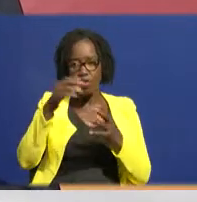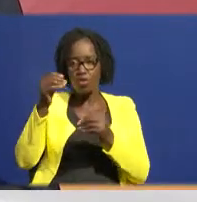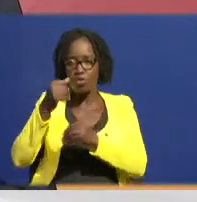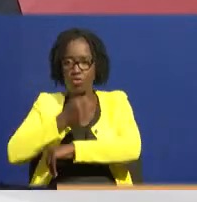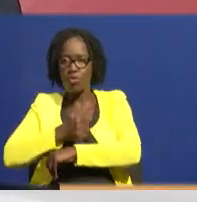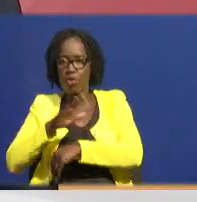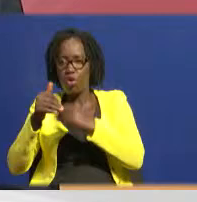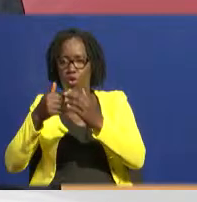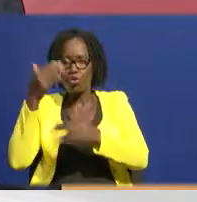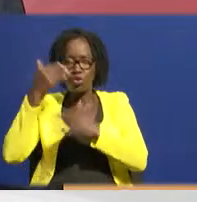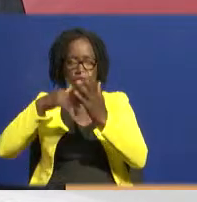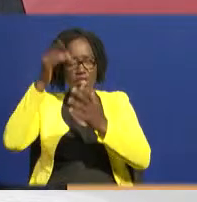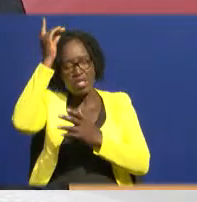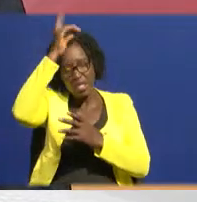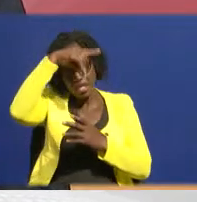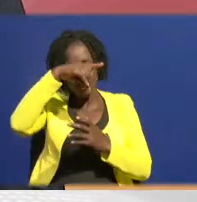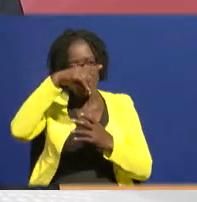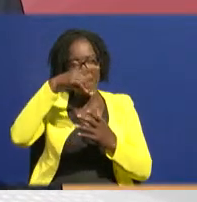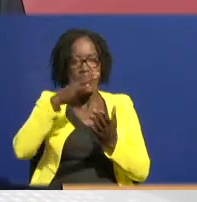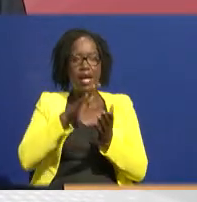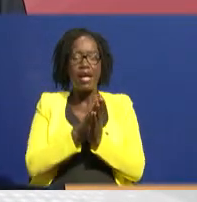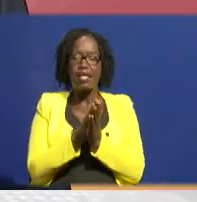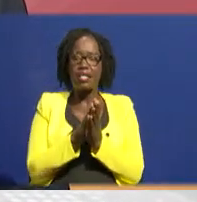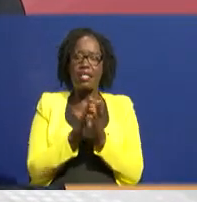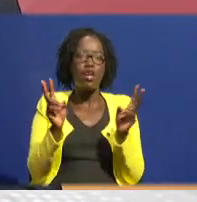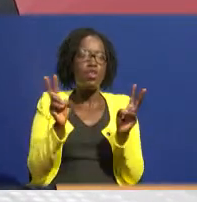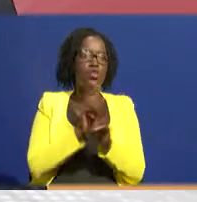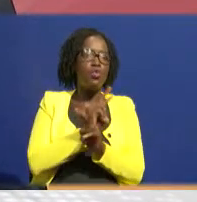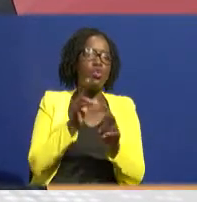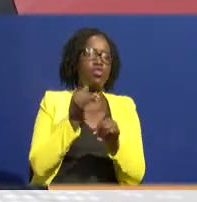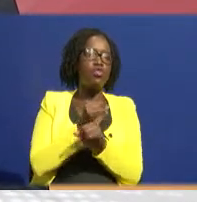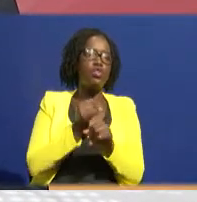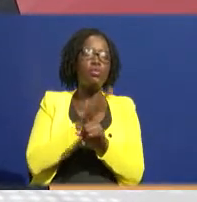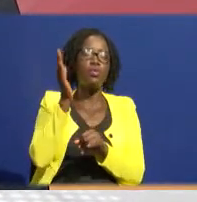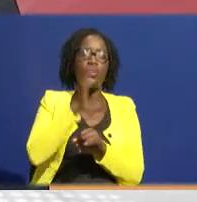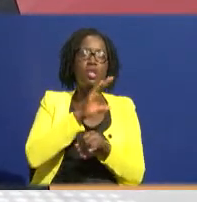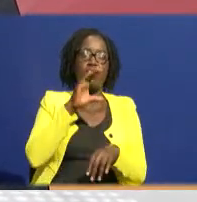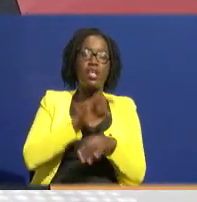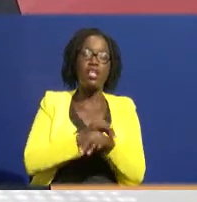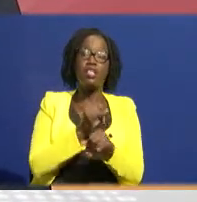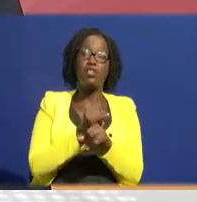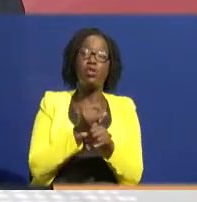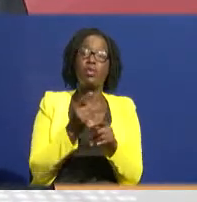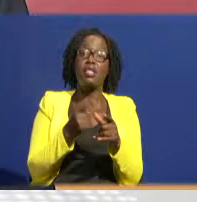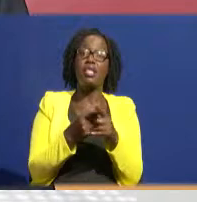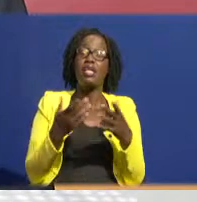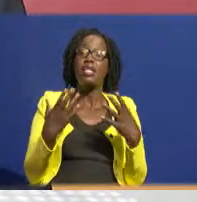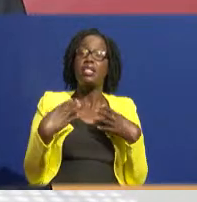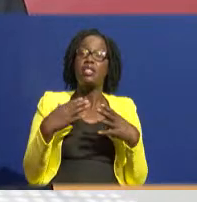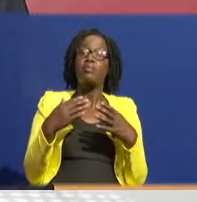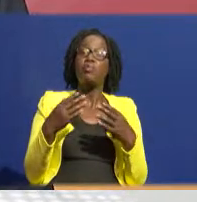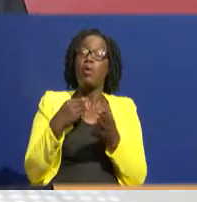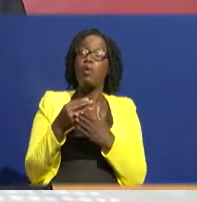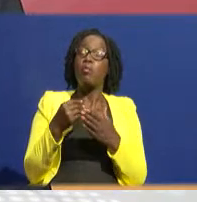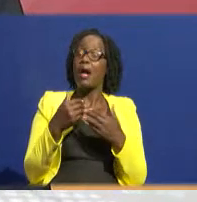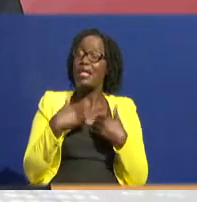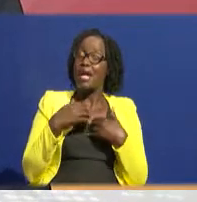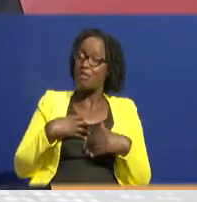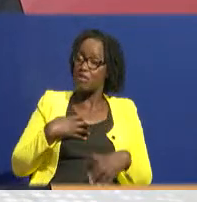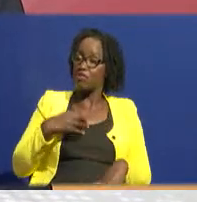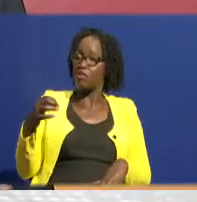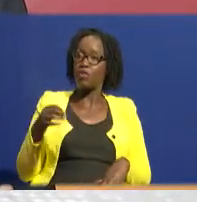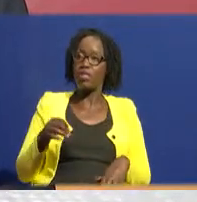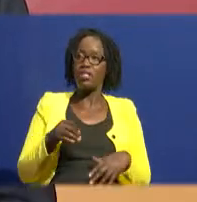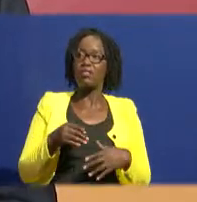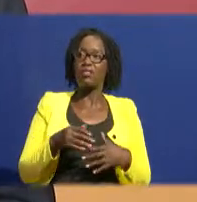of them are university graduates. And they've been looking for job and they will never get the job. Mm. Then now the people who are having money influence them and